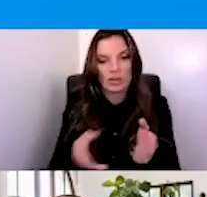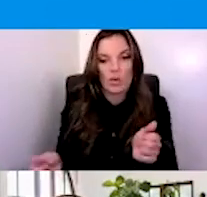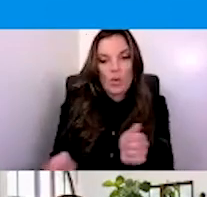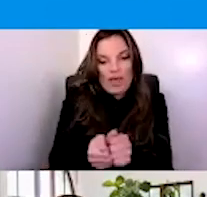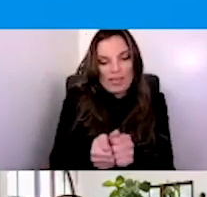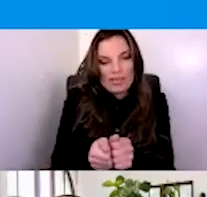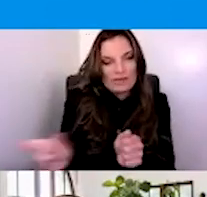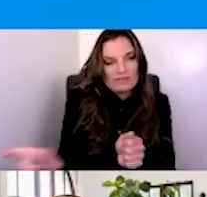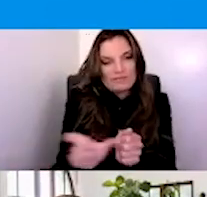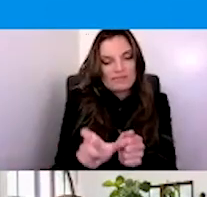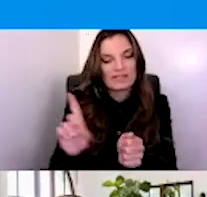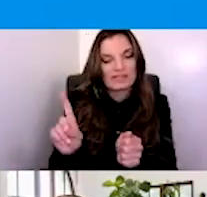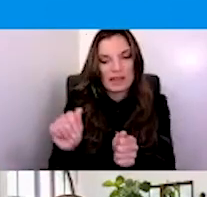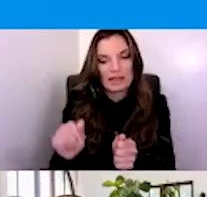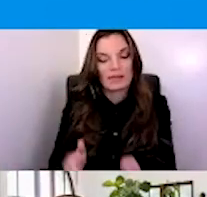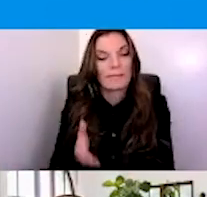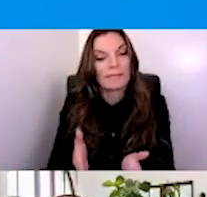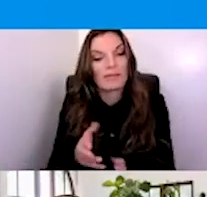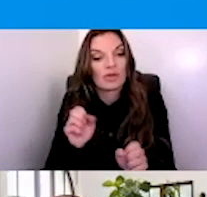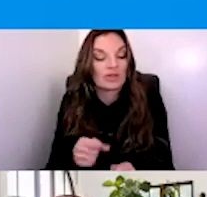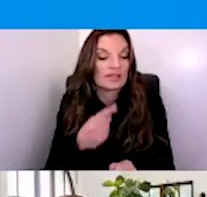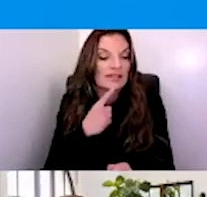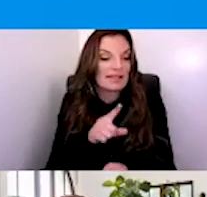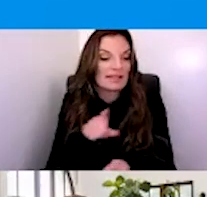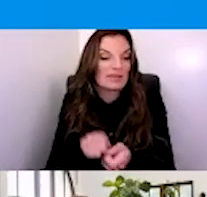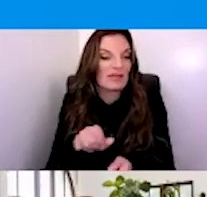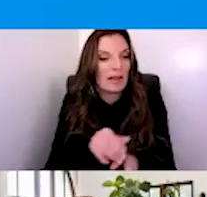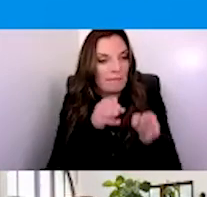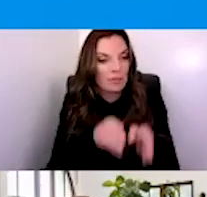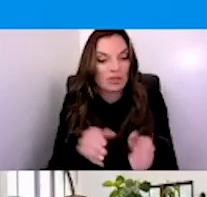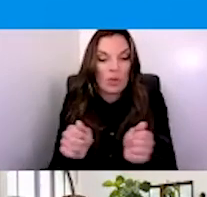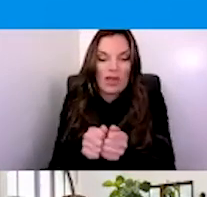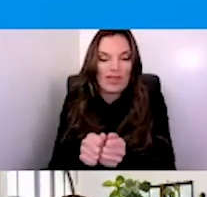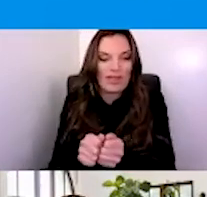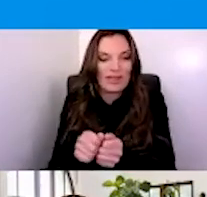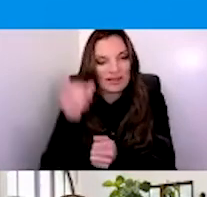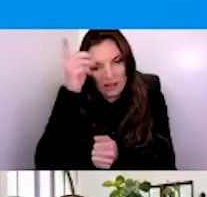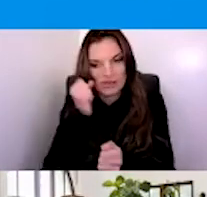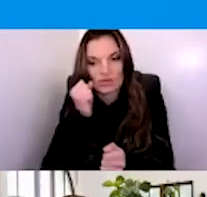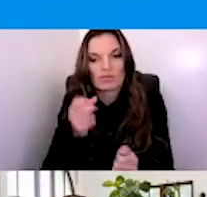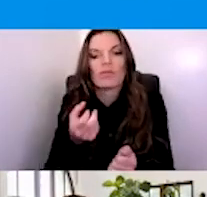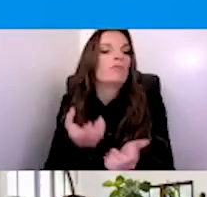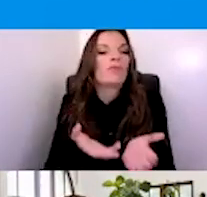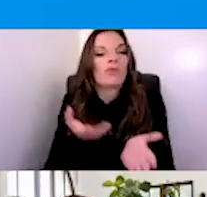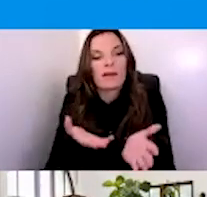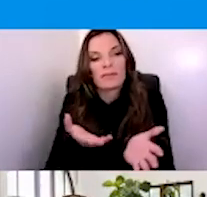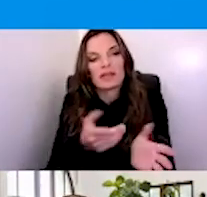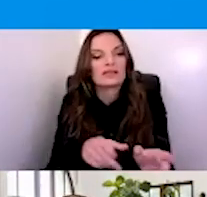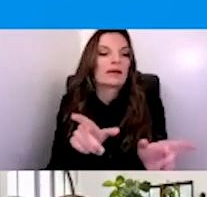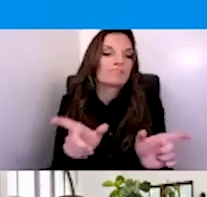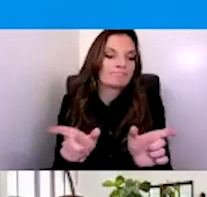say a specific disability like person with Down syndrome, or you might say a group of people with